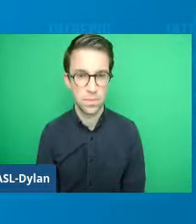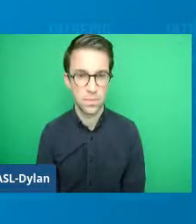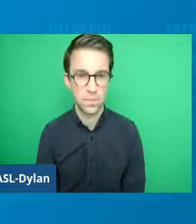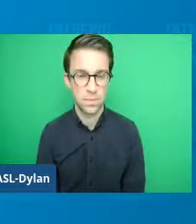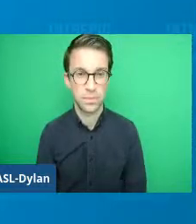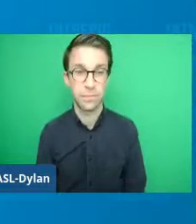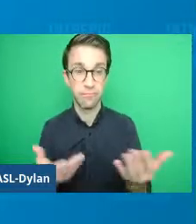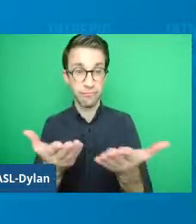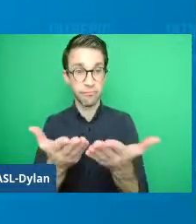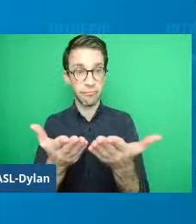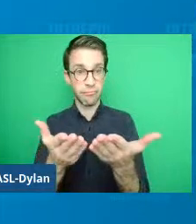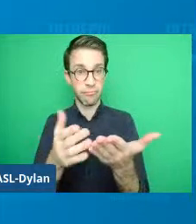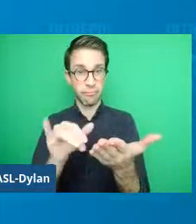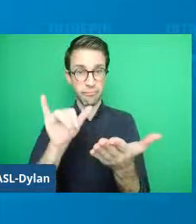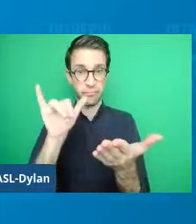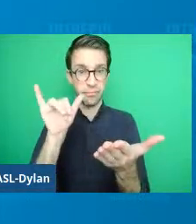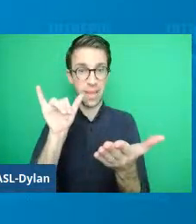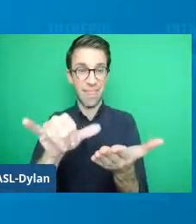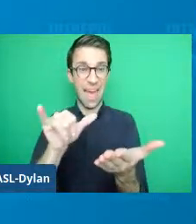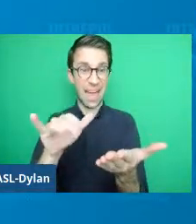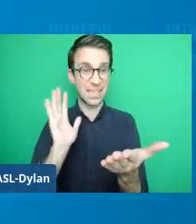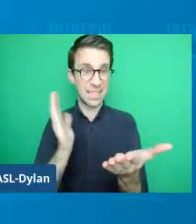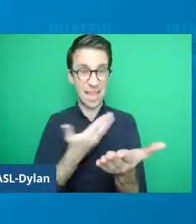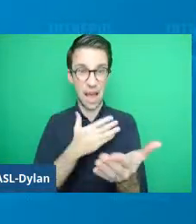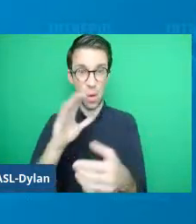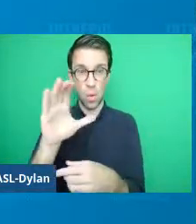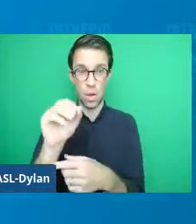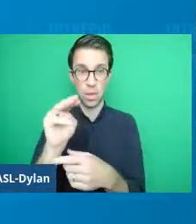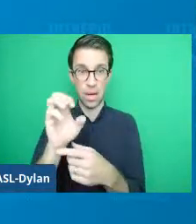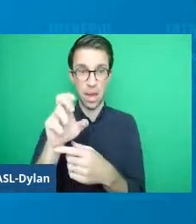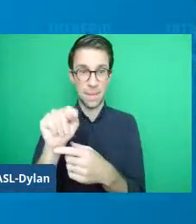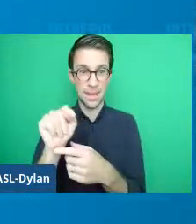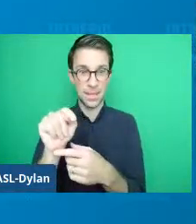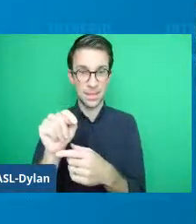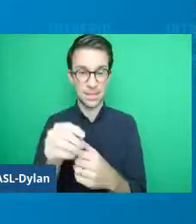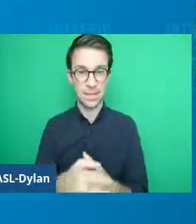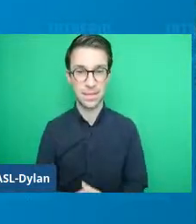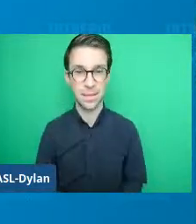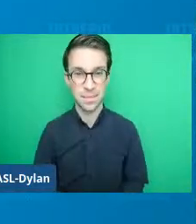And there is my comet.